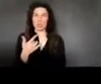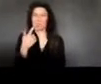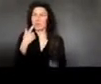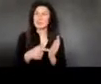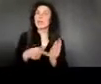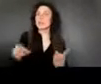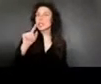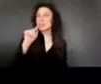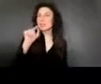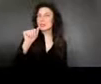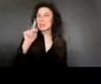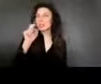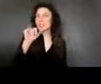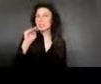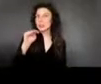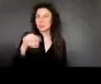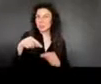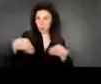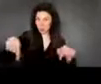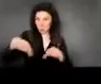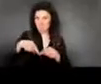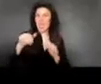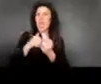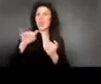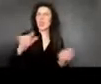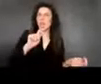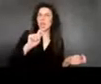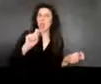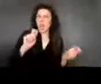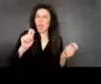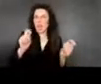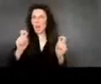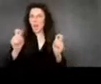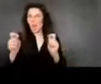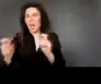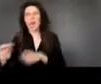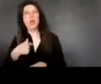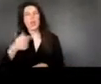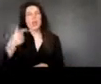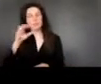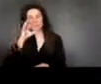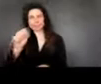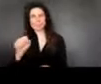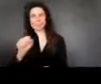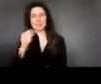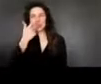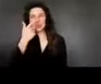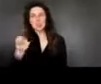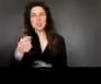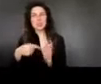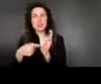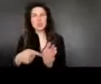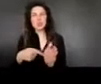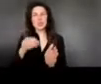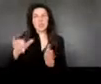thought that was a really interesting study into the multiple layers of the space and how the space